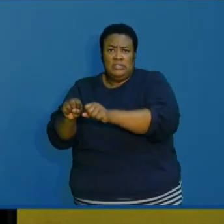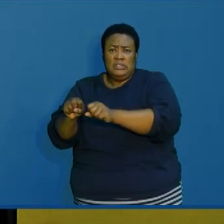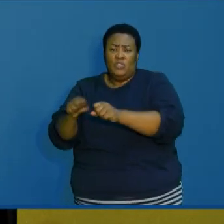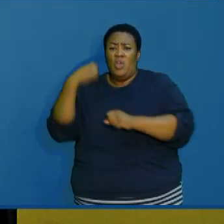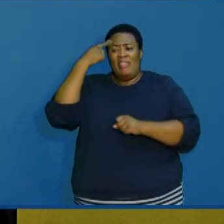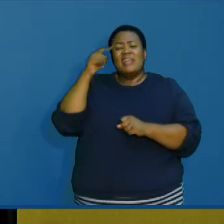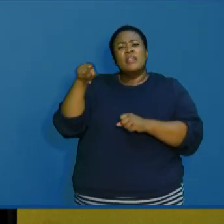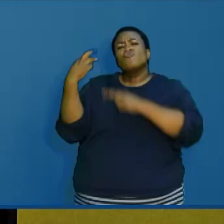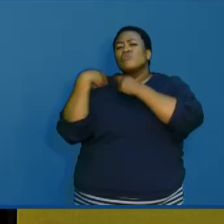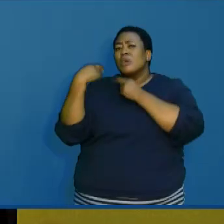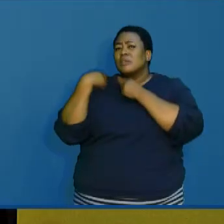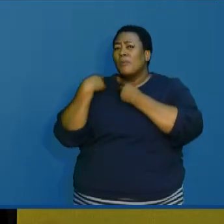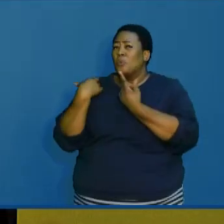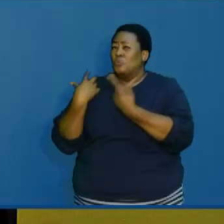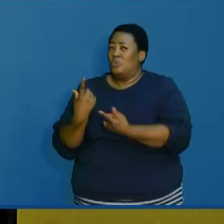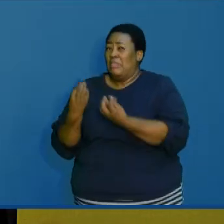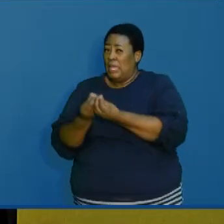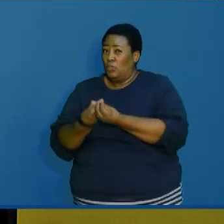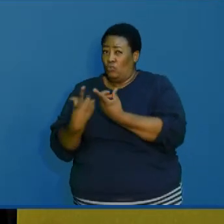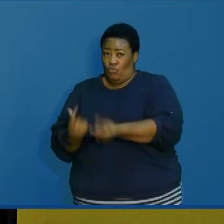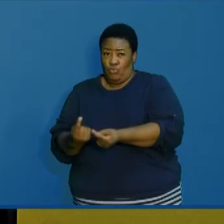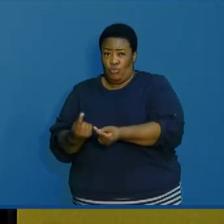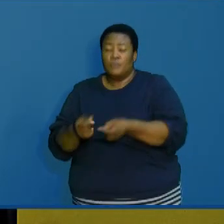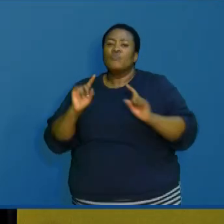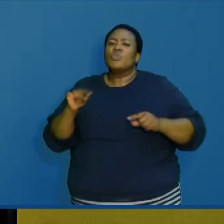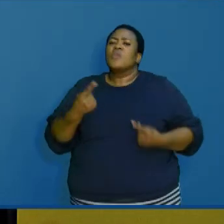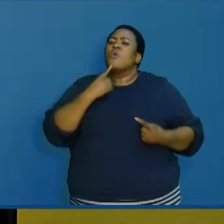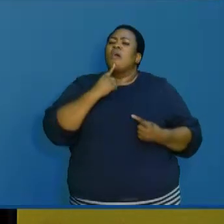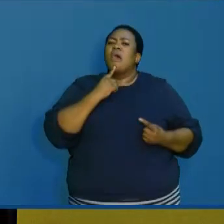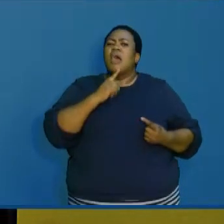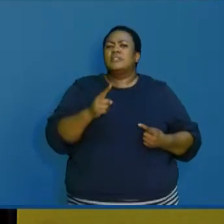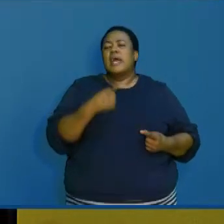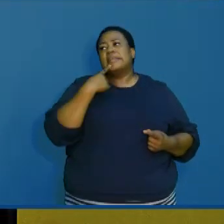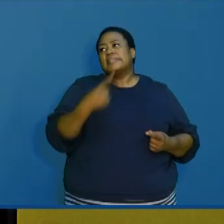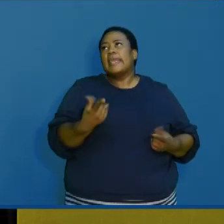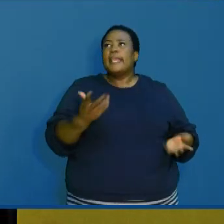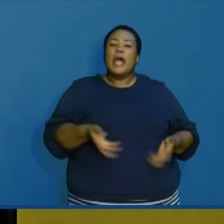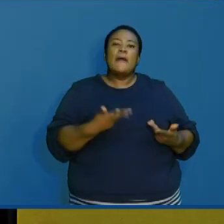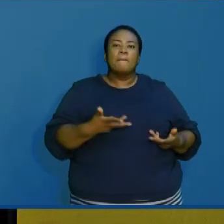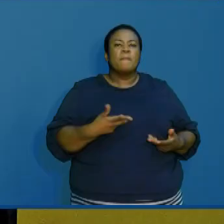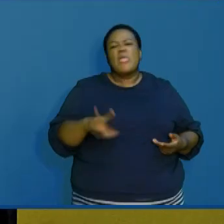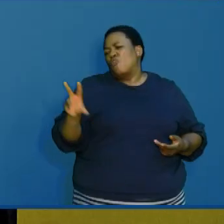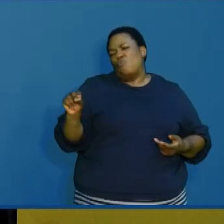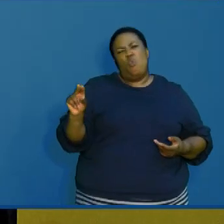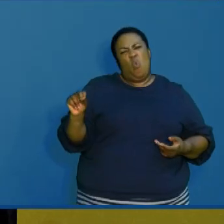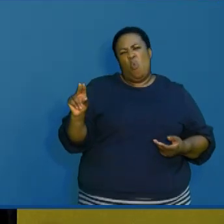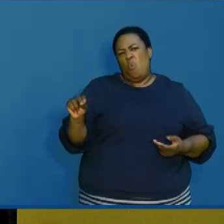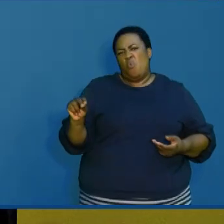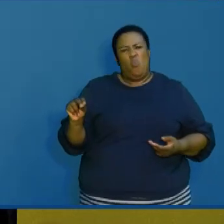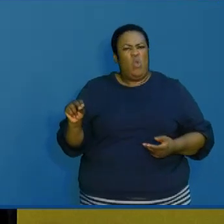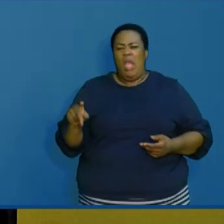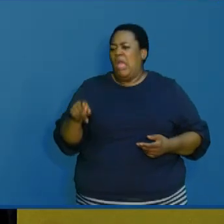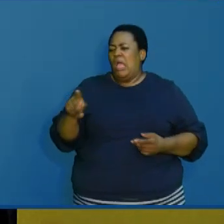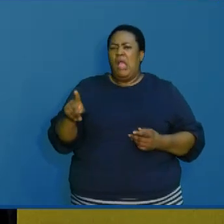for example? So you cannot answer that question by saying, no, she was